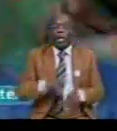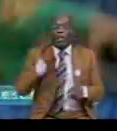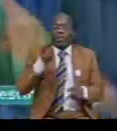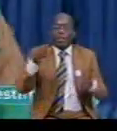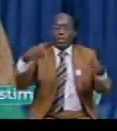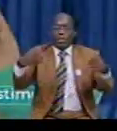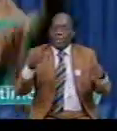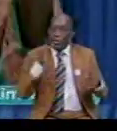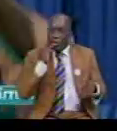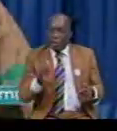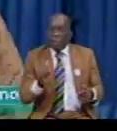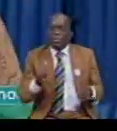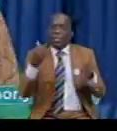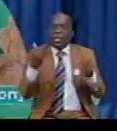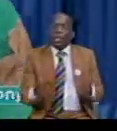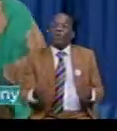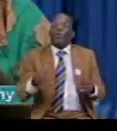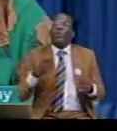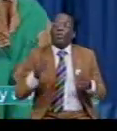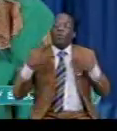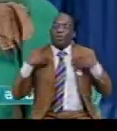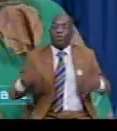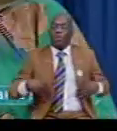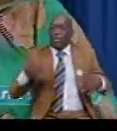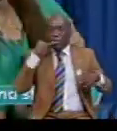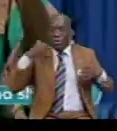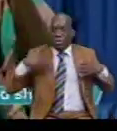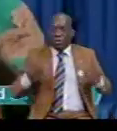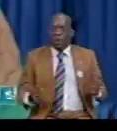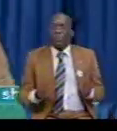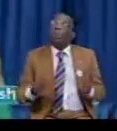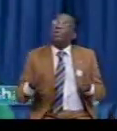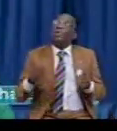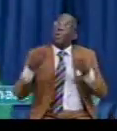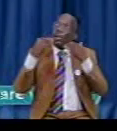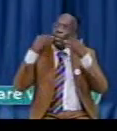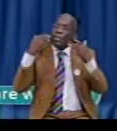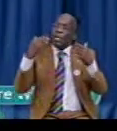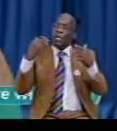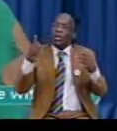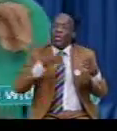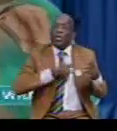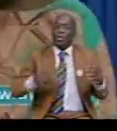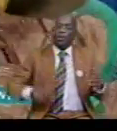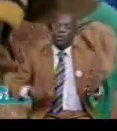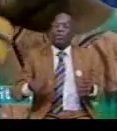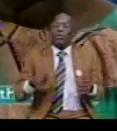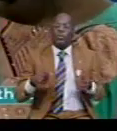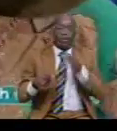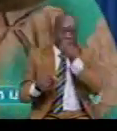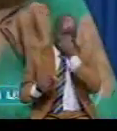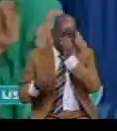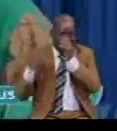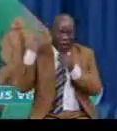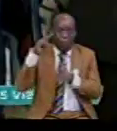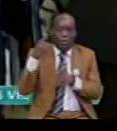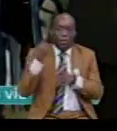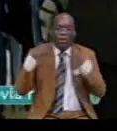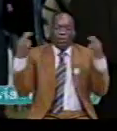wa tele olorun ti da gan pada sinu ara mi mo dupe gidi o mo dupe lowo olorun fun ogun to se laye mi